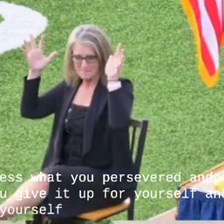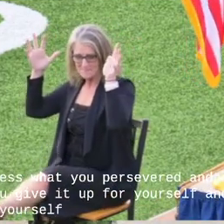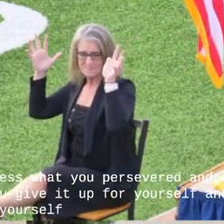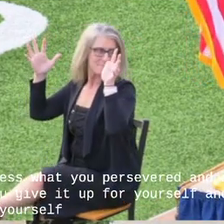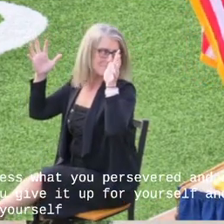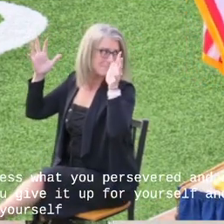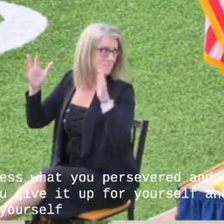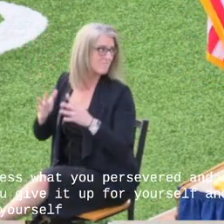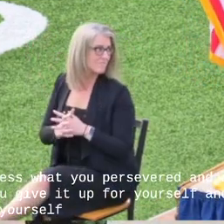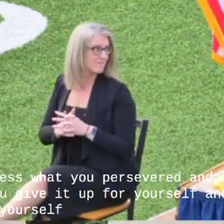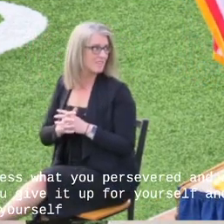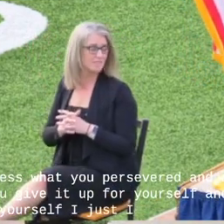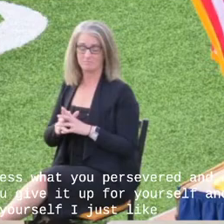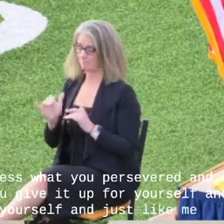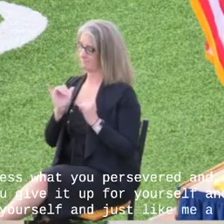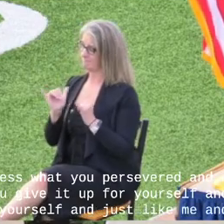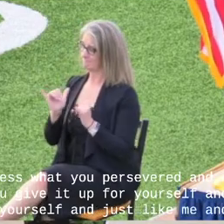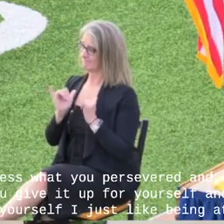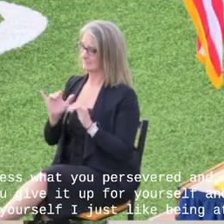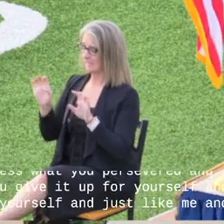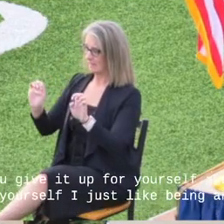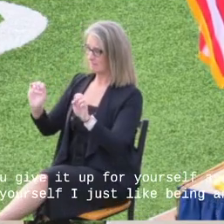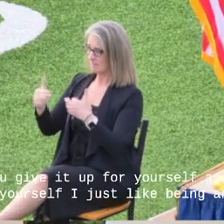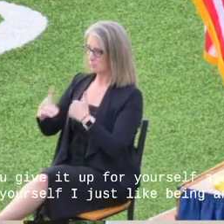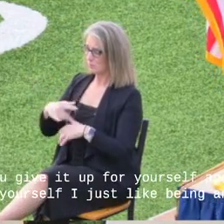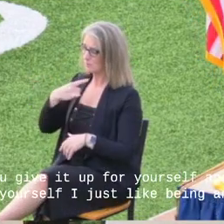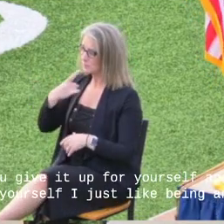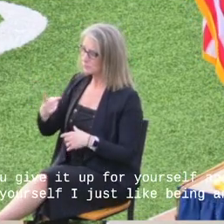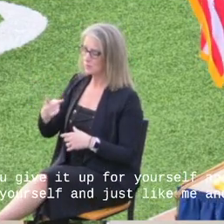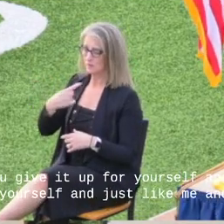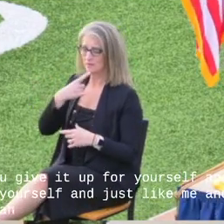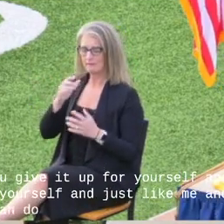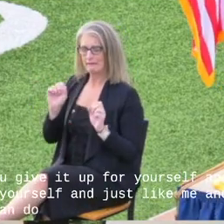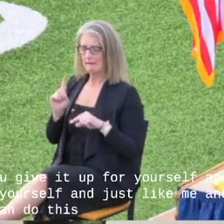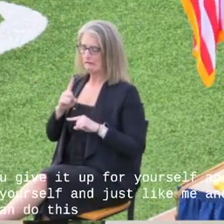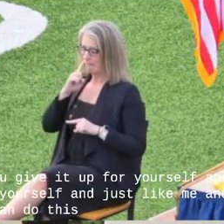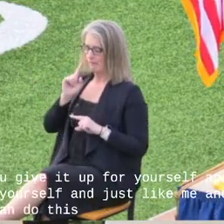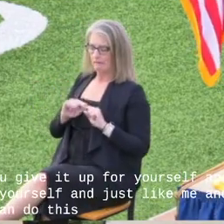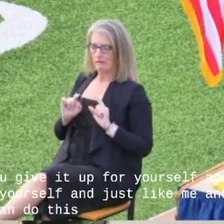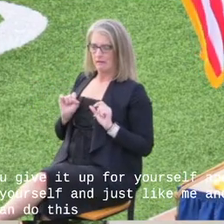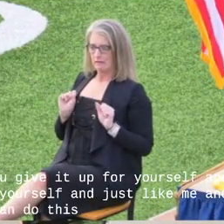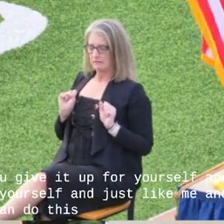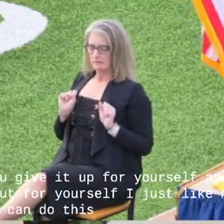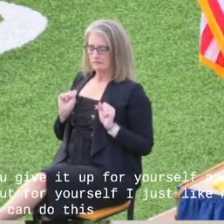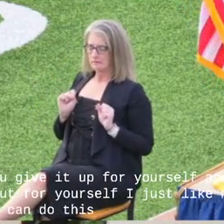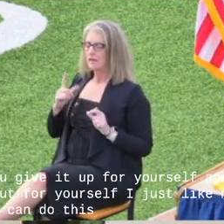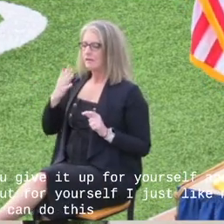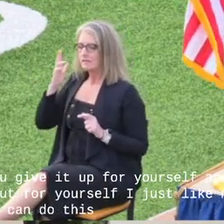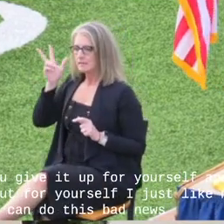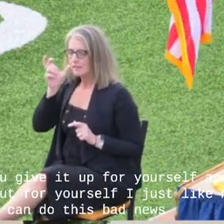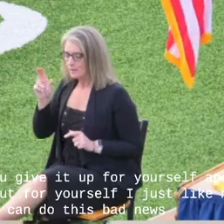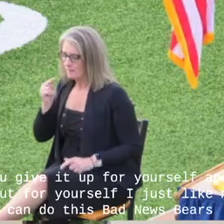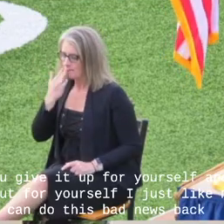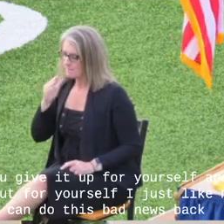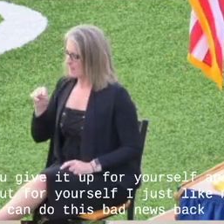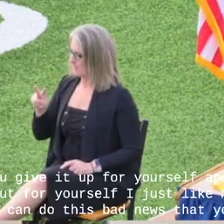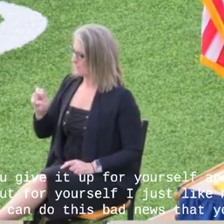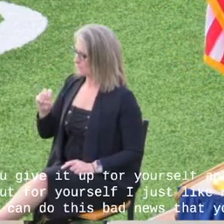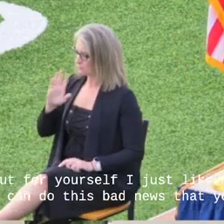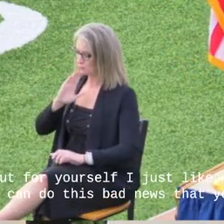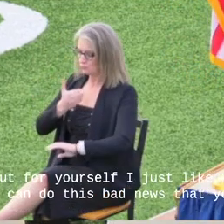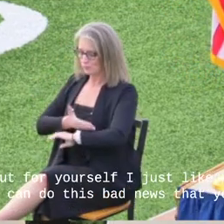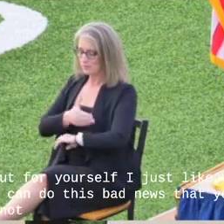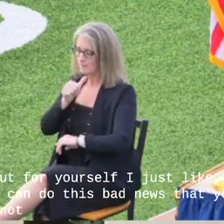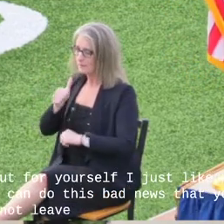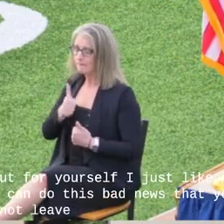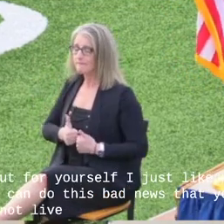yourselves? And just like me in that emergency room, I said, I don't think I can do this. I'm hearing the bad news that your daughter might